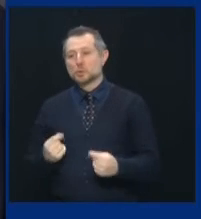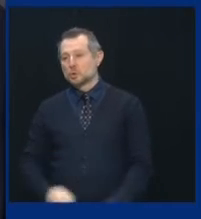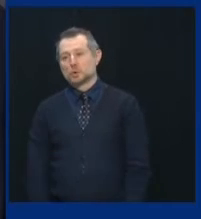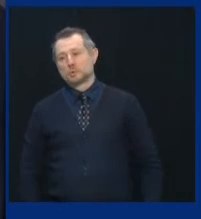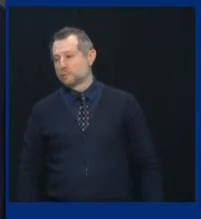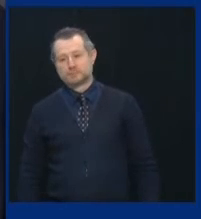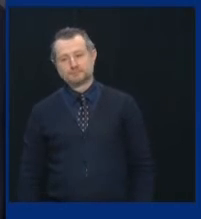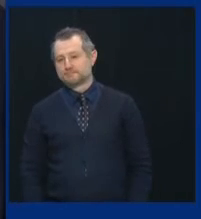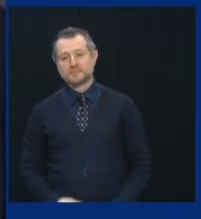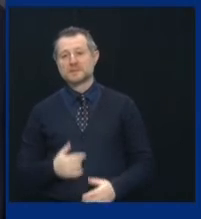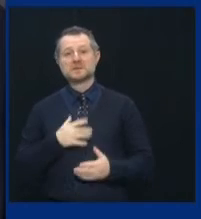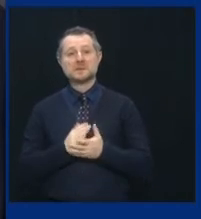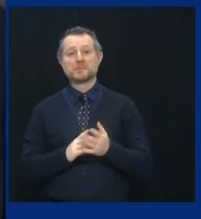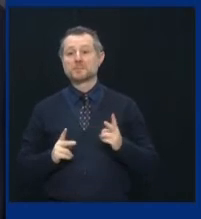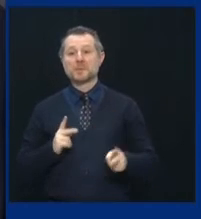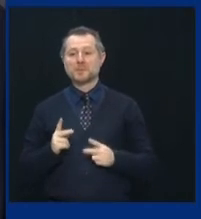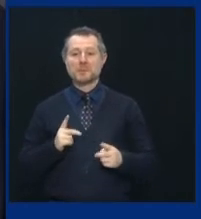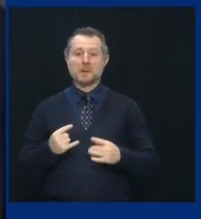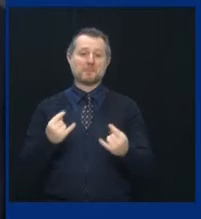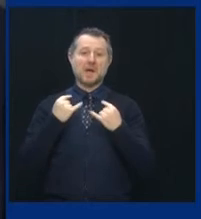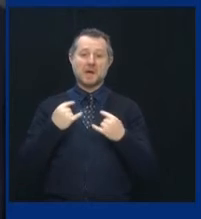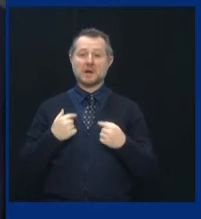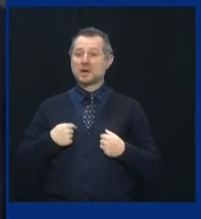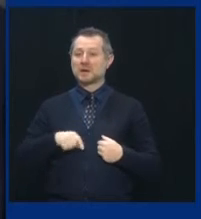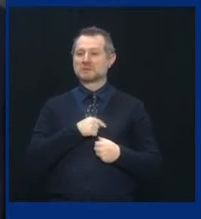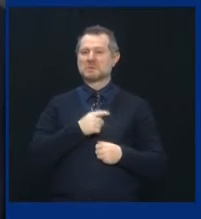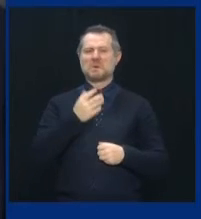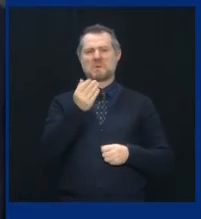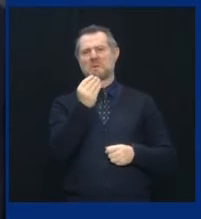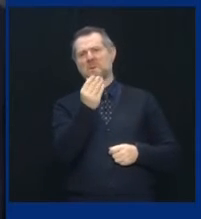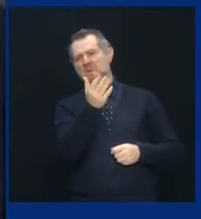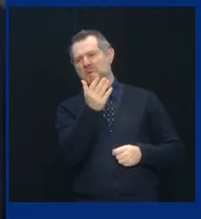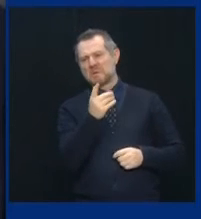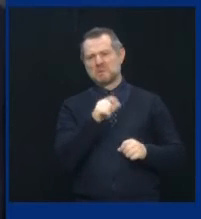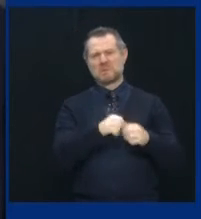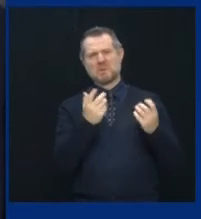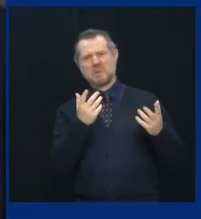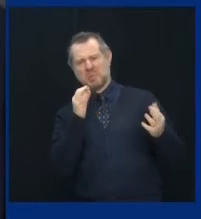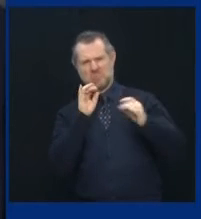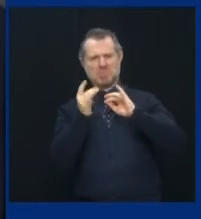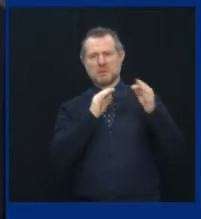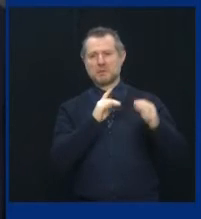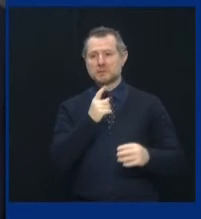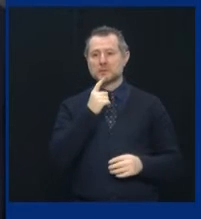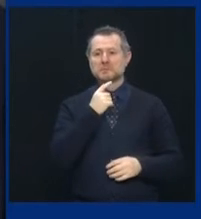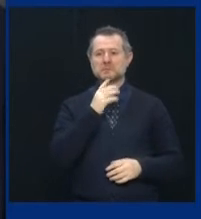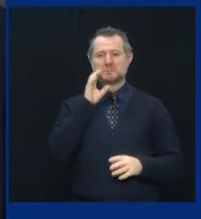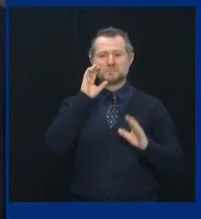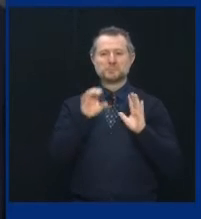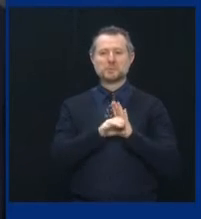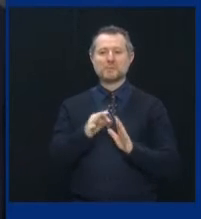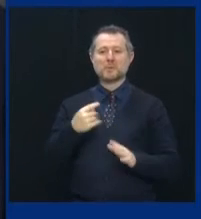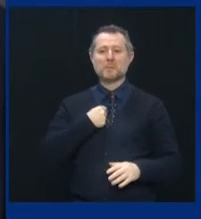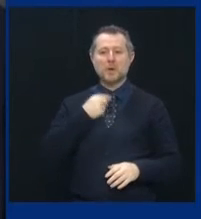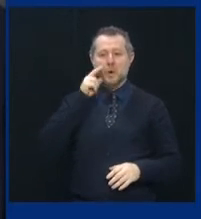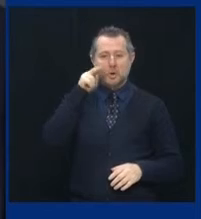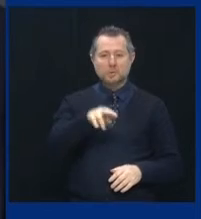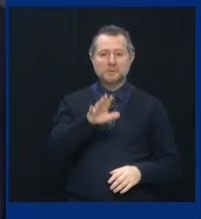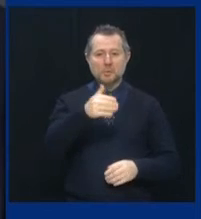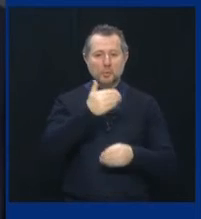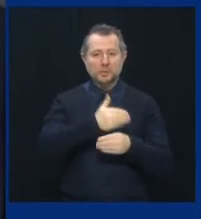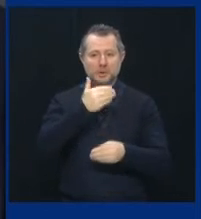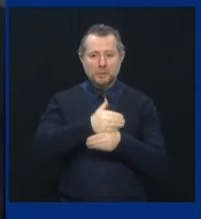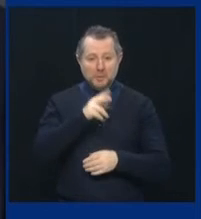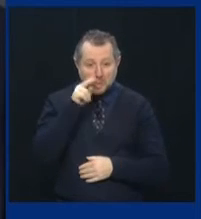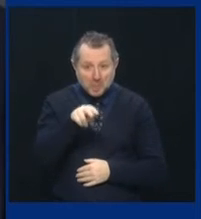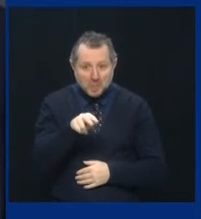Some people have mocked me, made fun, a little picture of me looking in the window of a house, that I